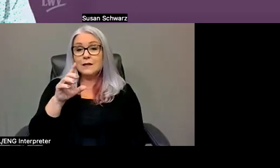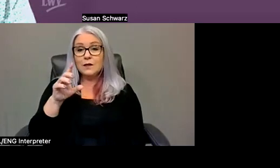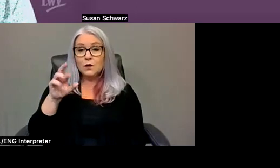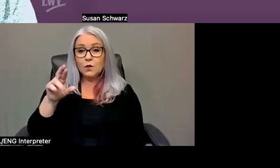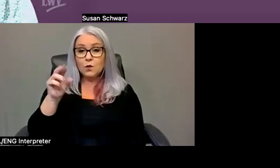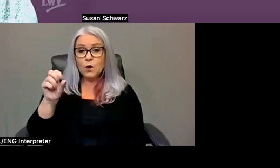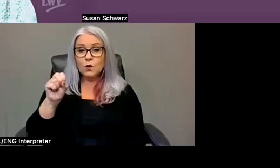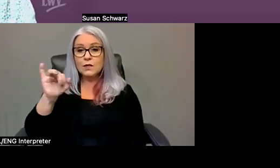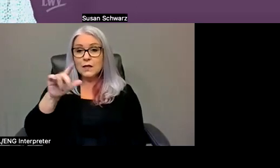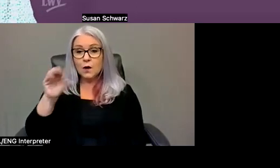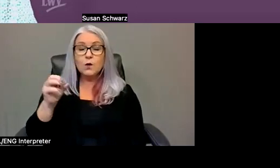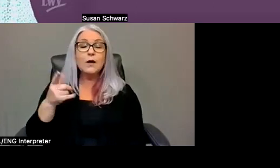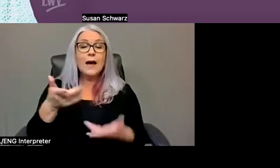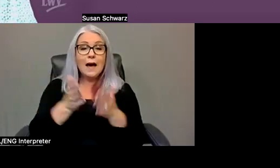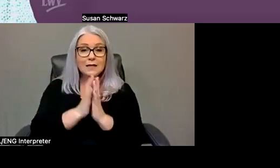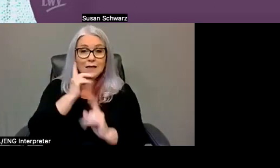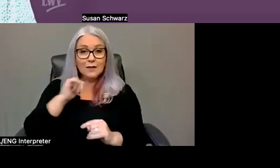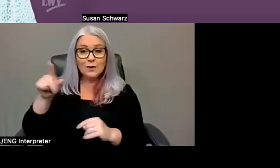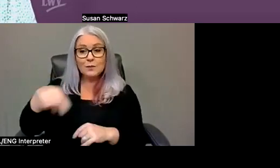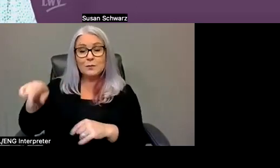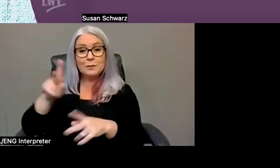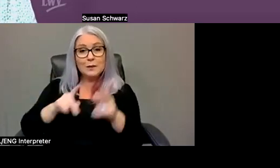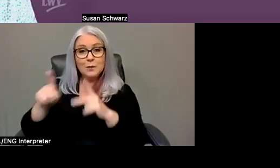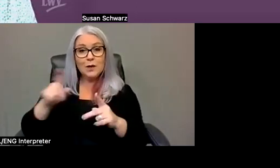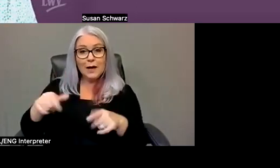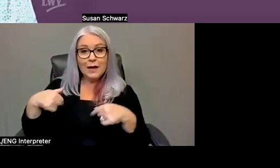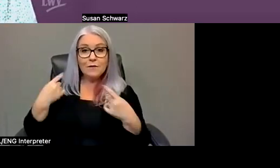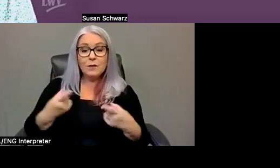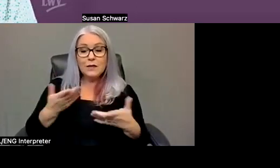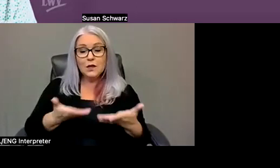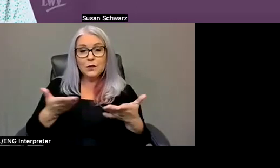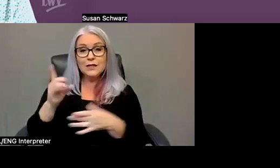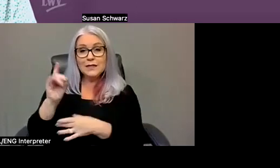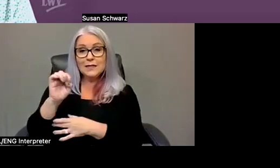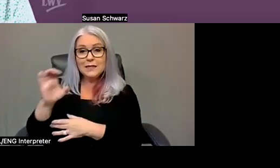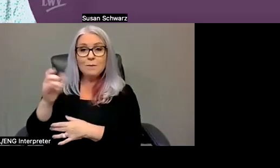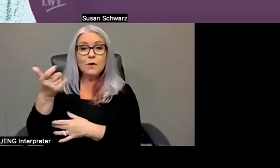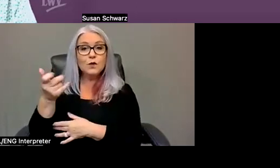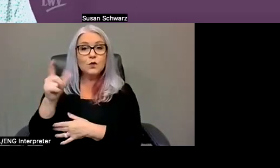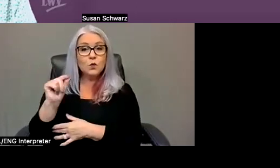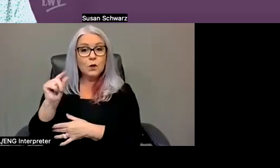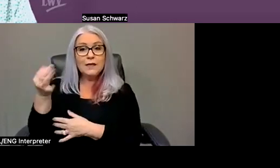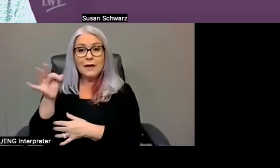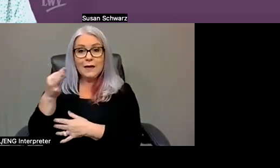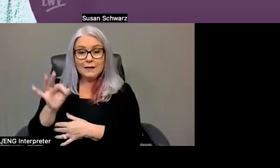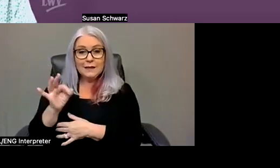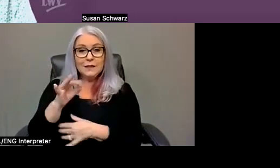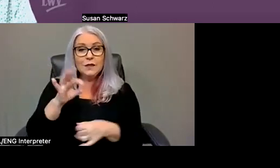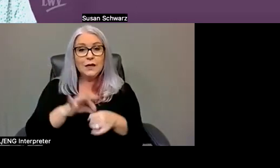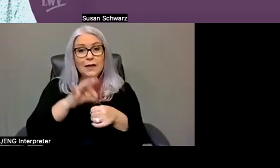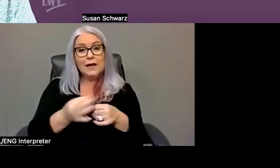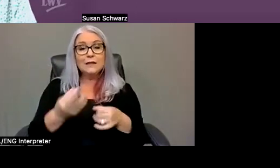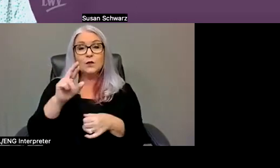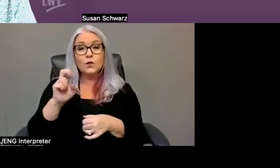me as their mayor. It's a position that I have held since December of 2019. My service to the village started